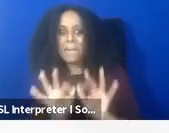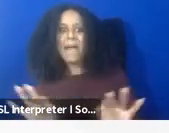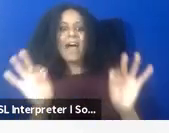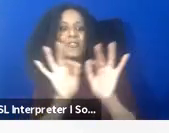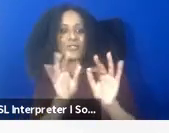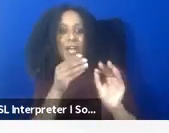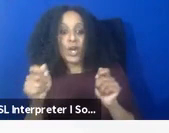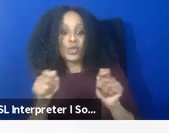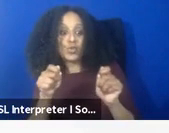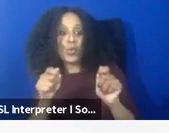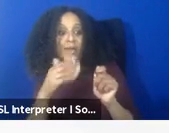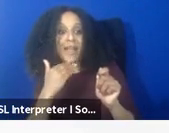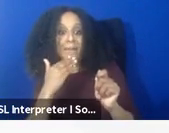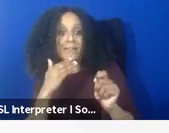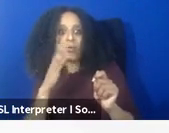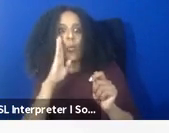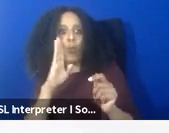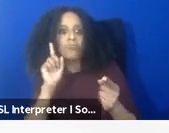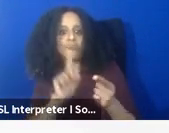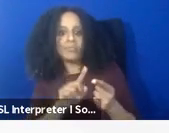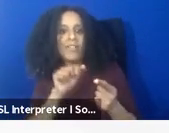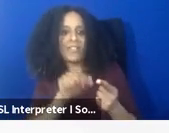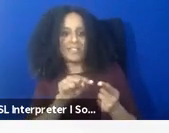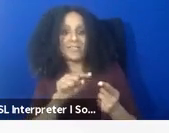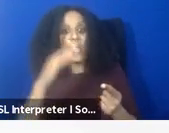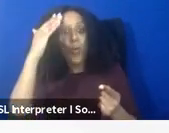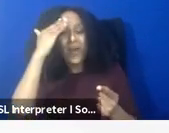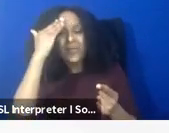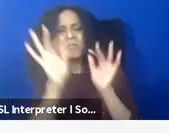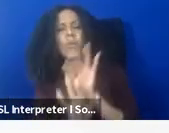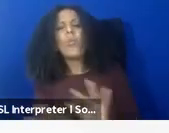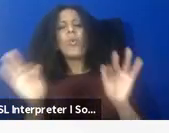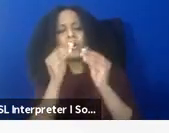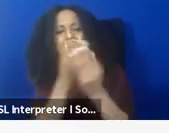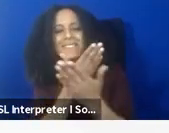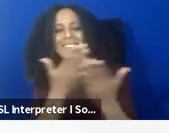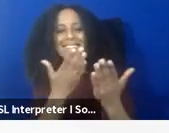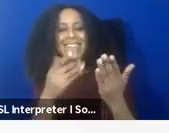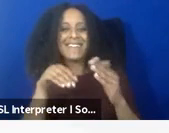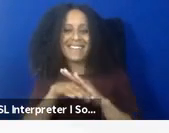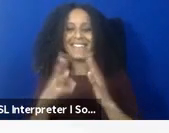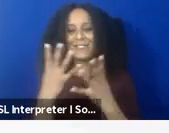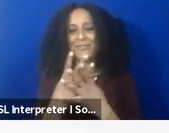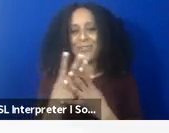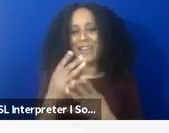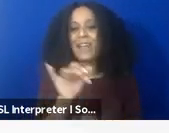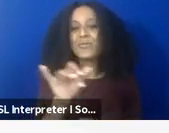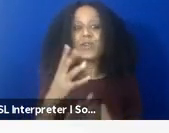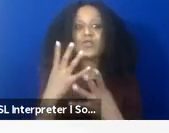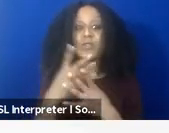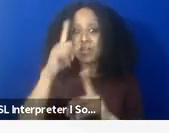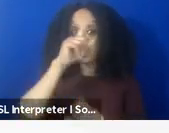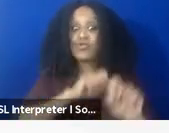all of these risks. So awareness of this issue is warranted, as is a screening. So screening